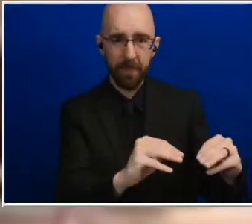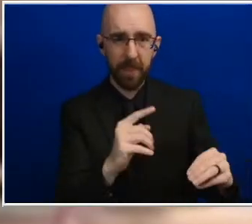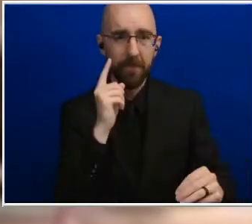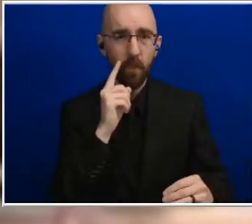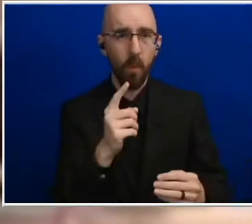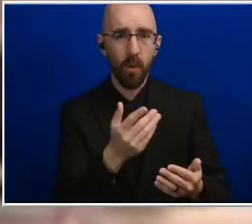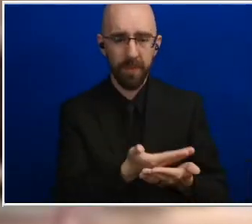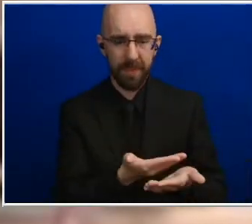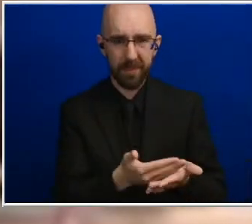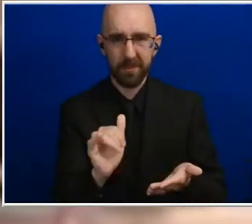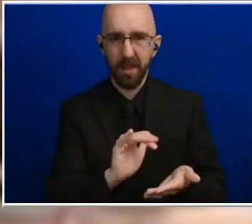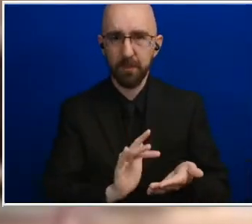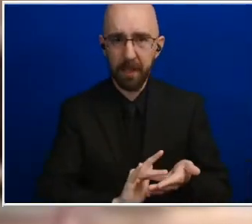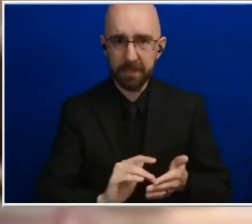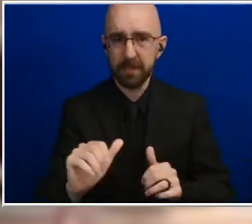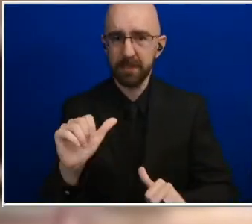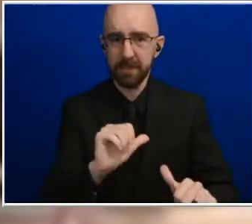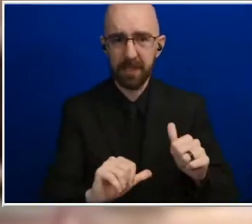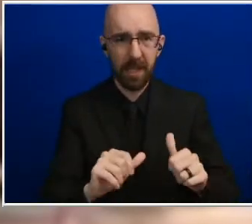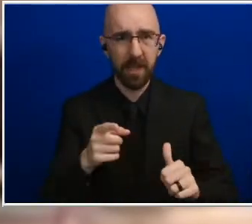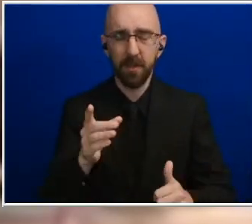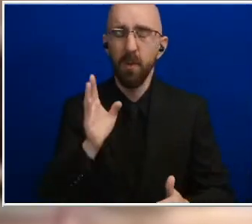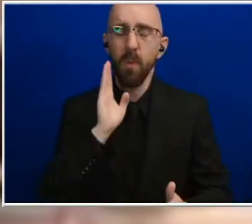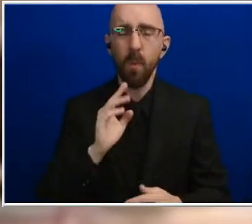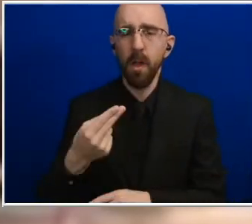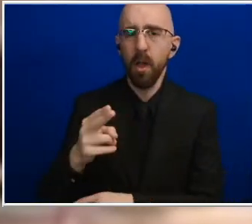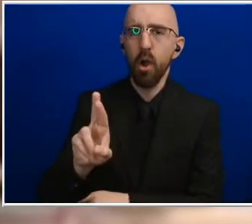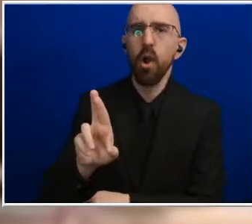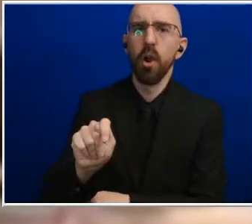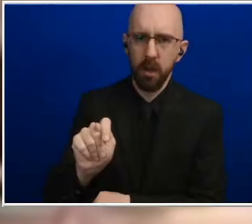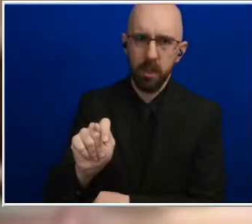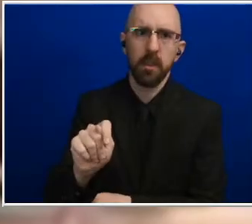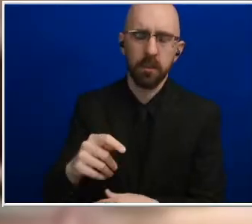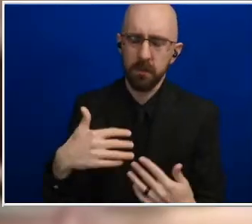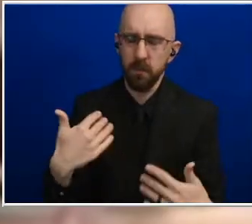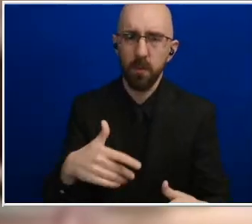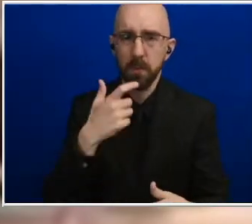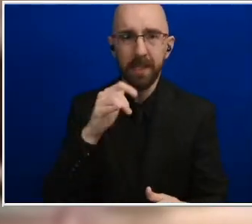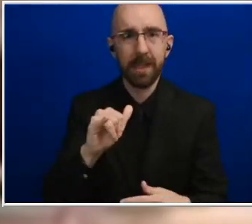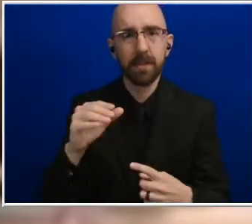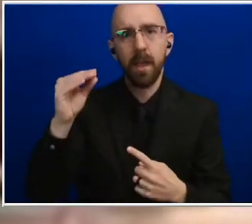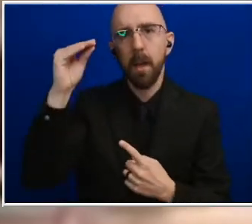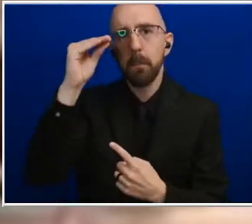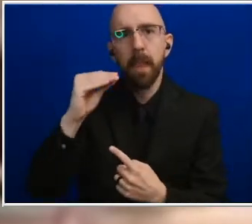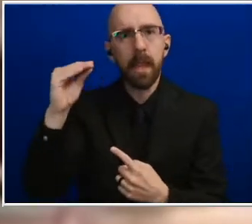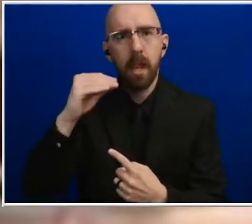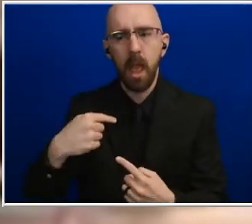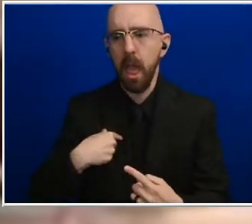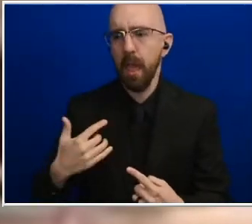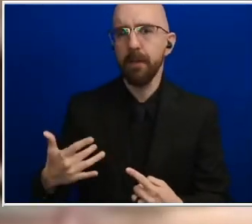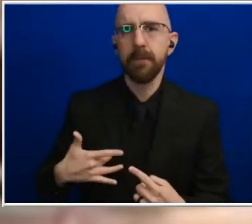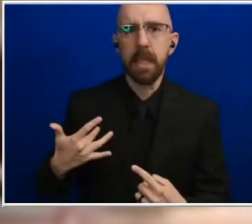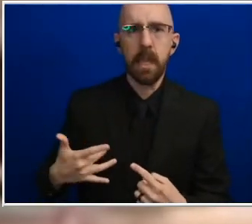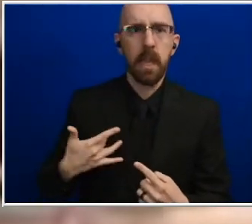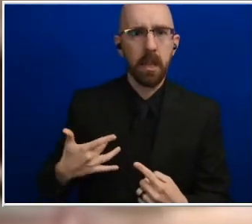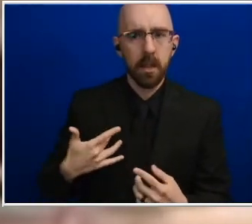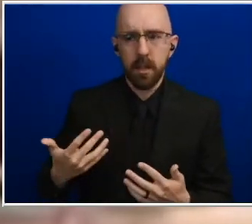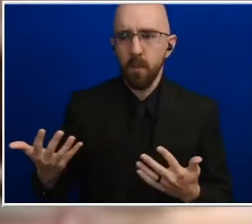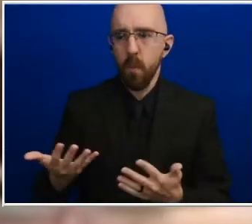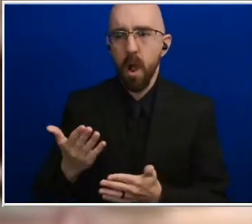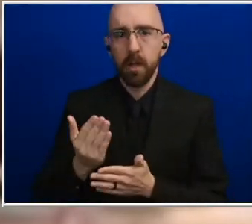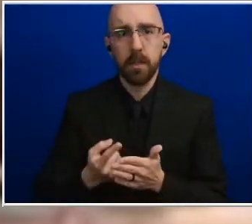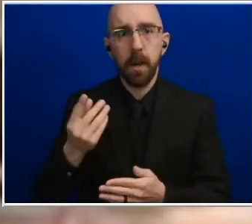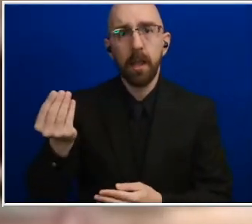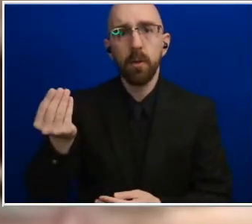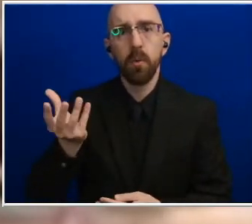medicine and science, you're in a world of hurt, because then it's opinion, it's what I feel, it's what somebody told me